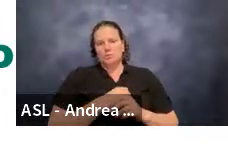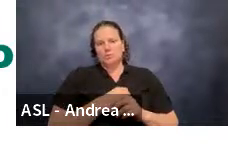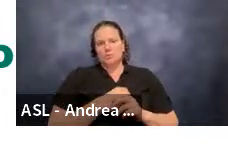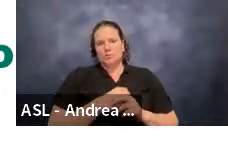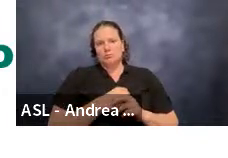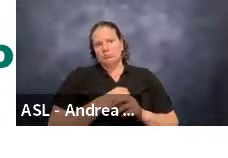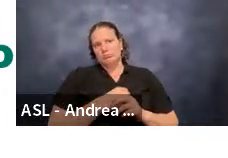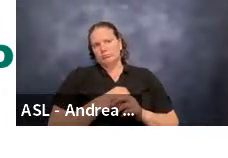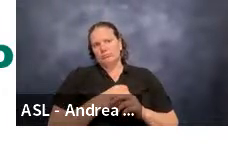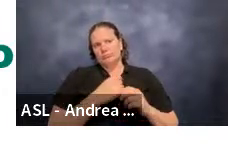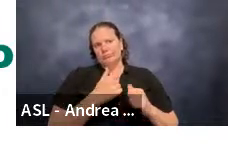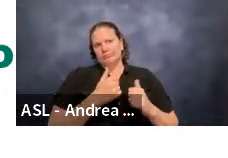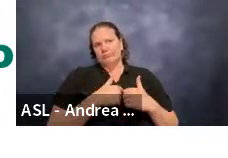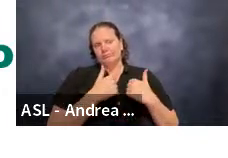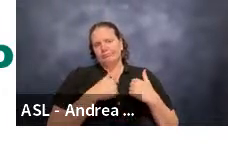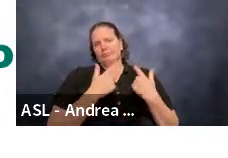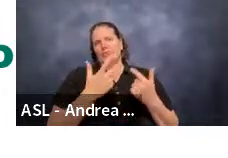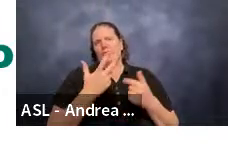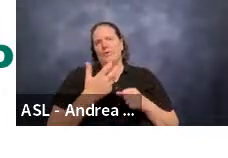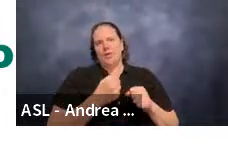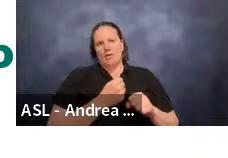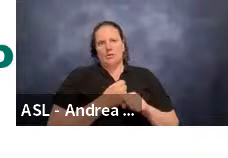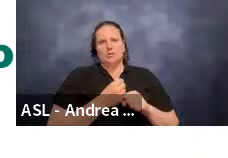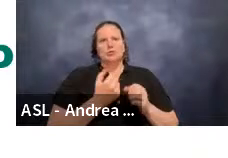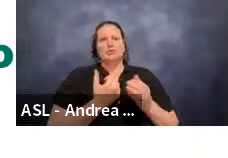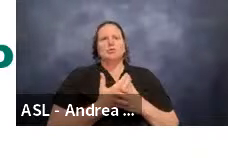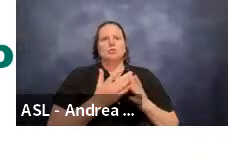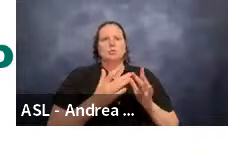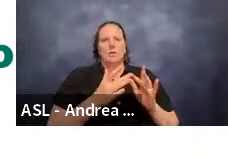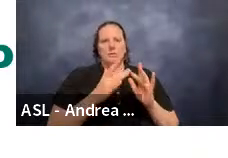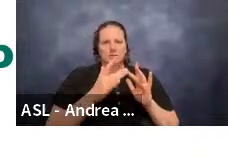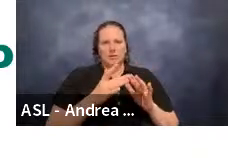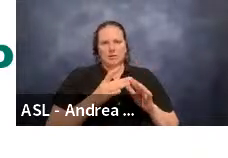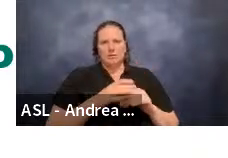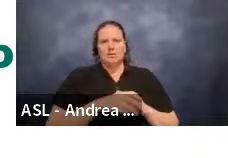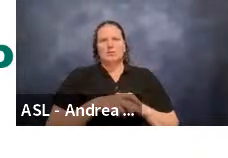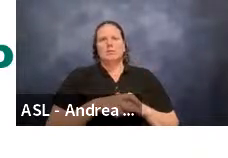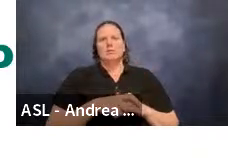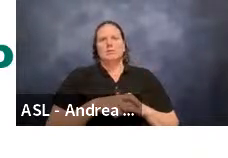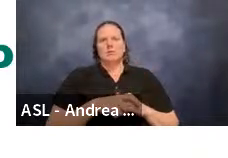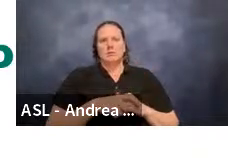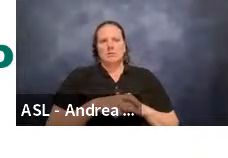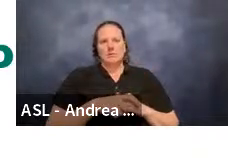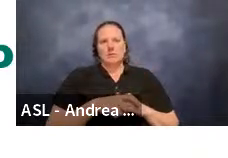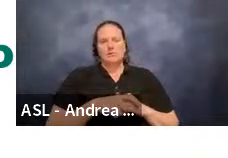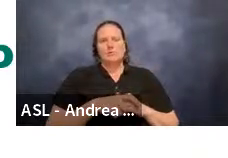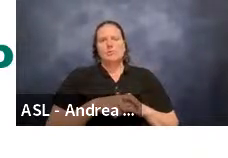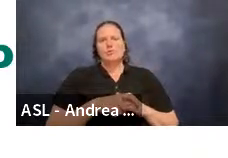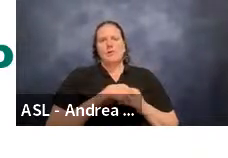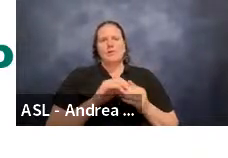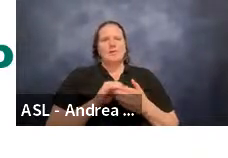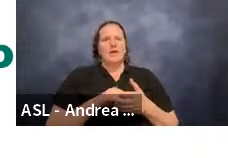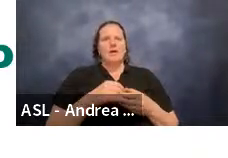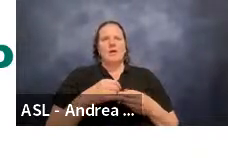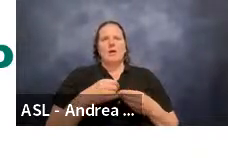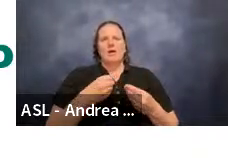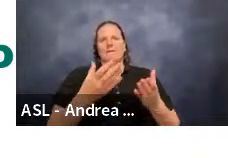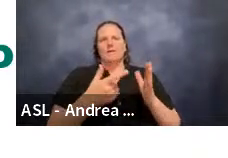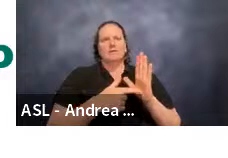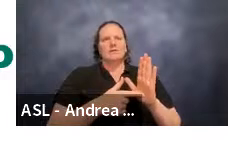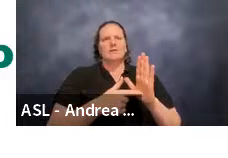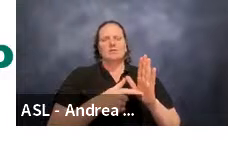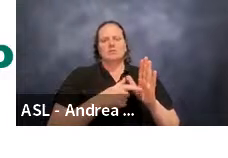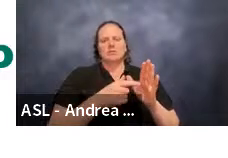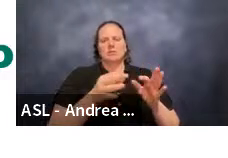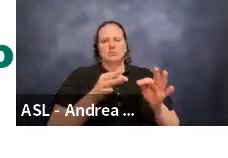for going on 3 years now, but this is our new website that offers those features that I just described. And